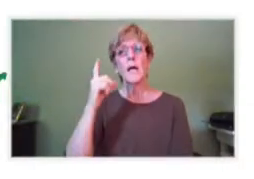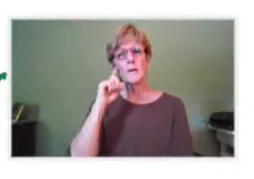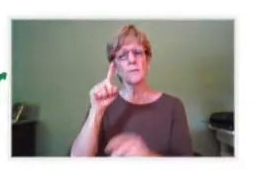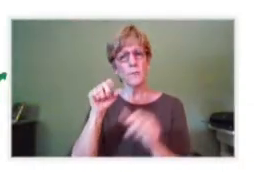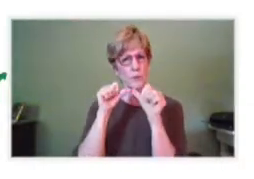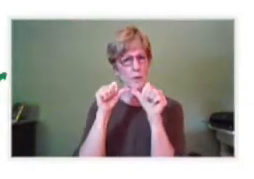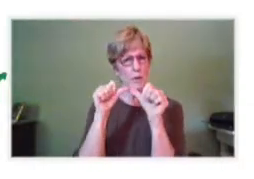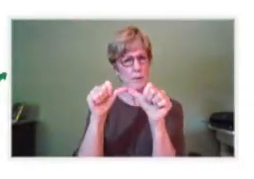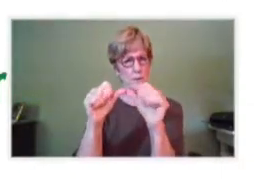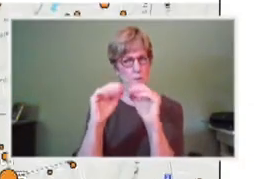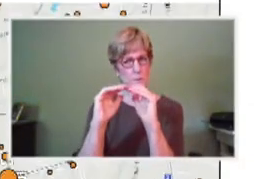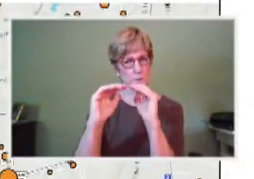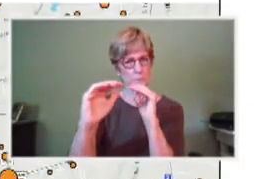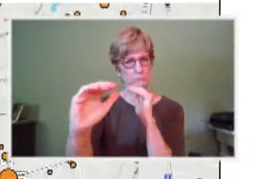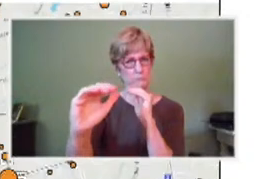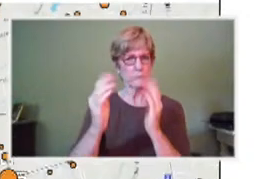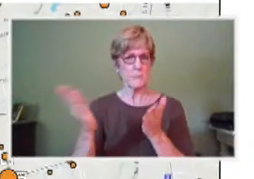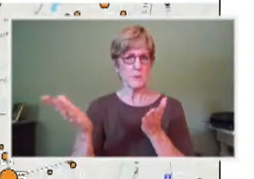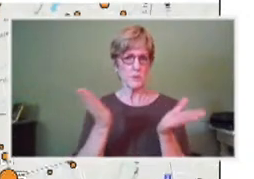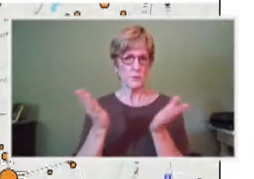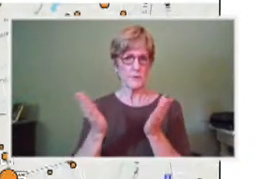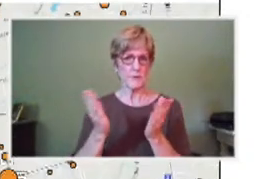service.